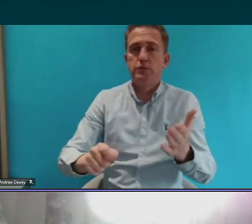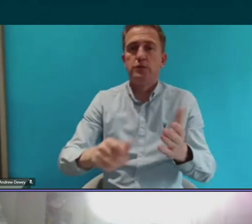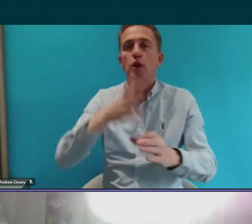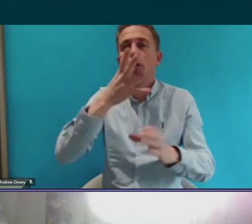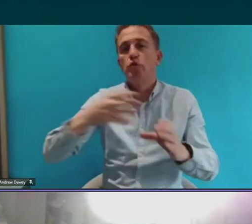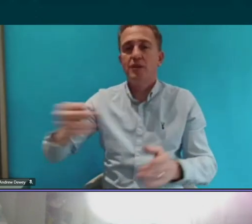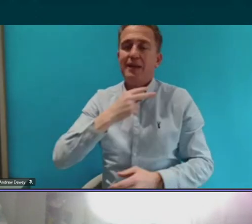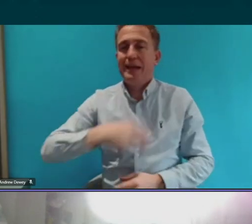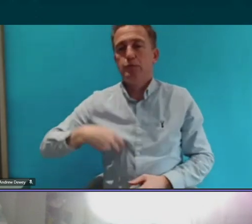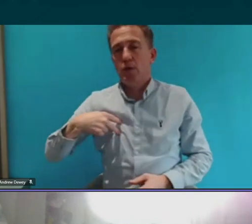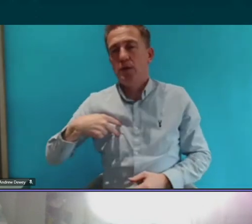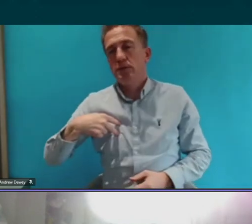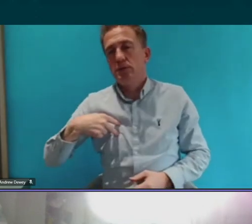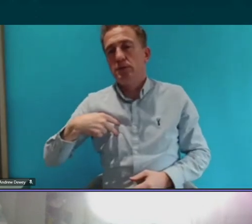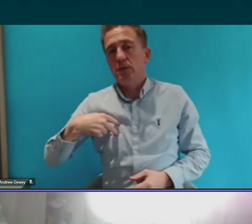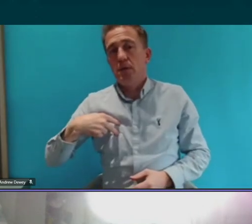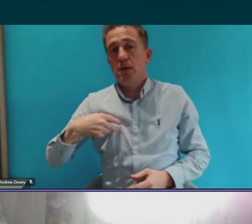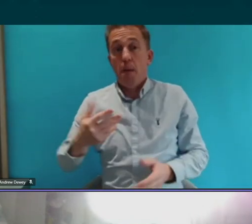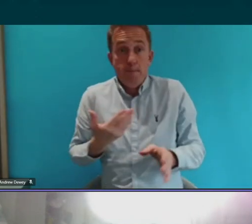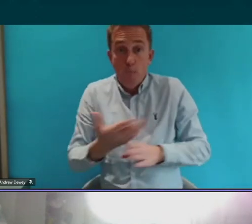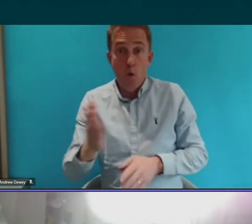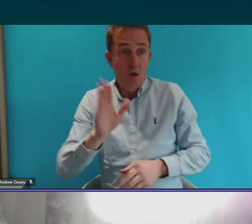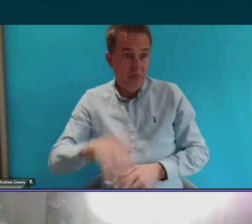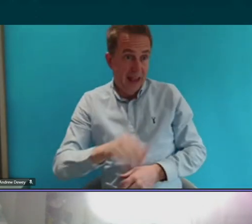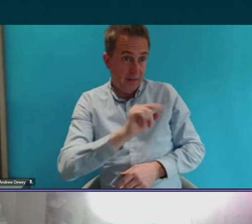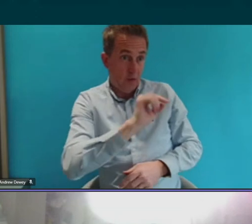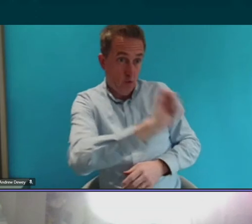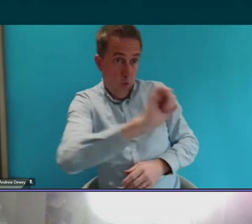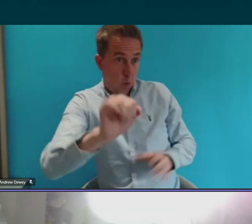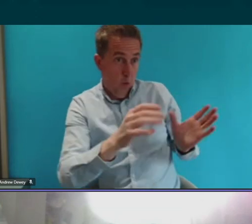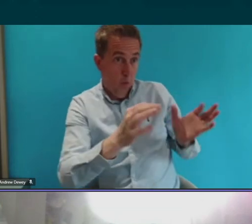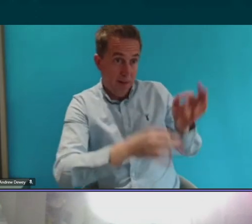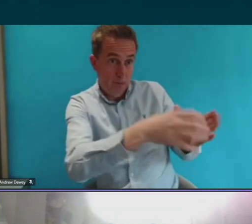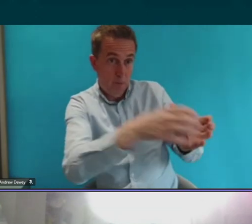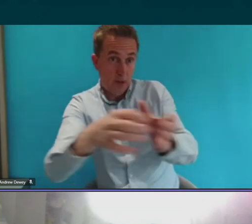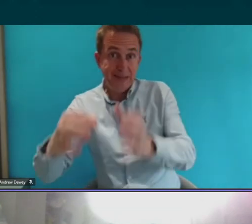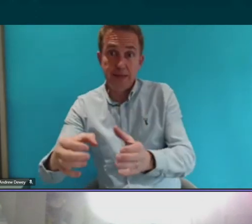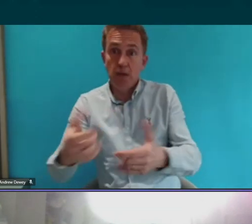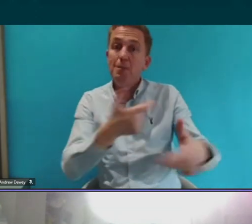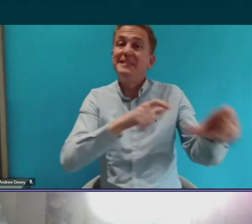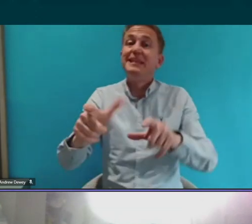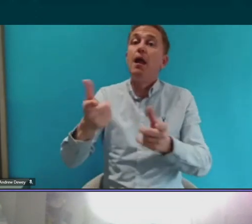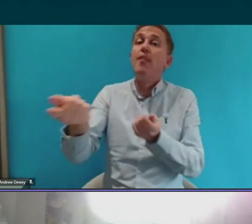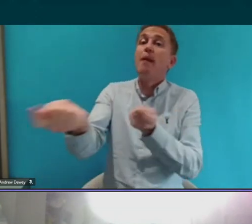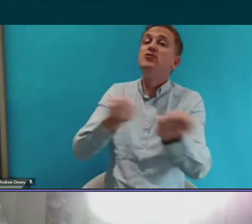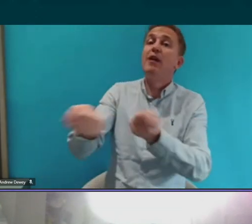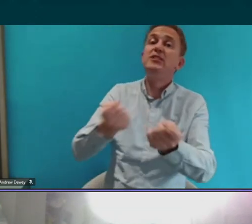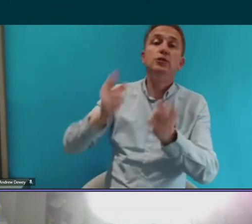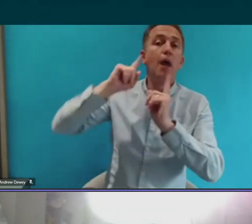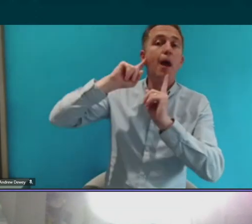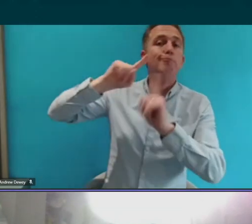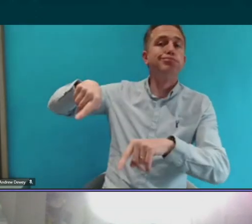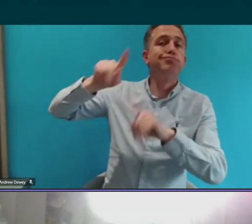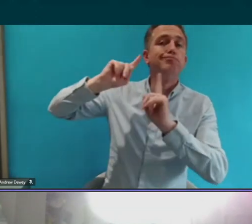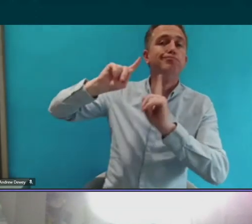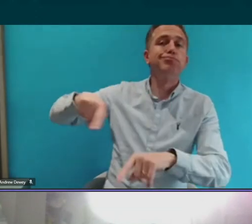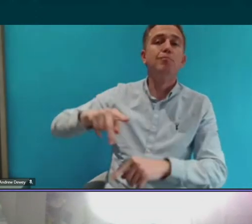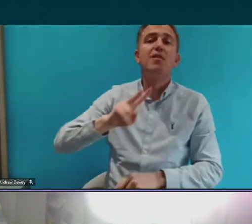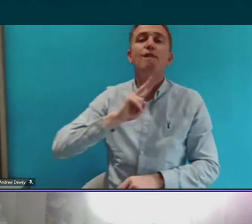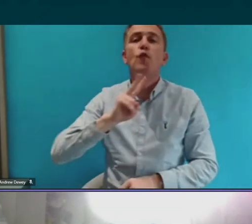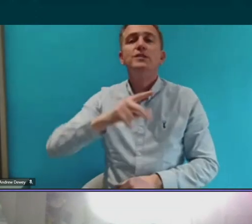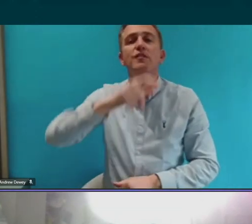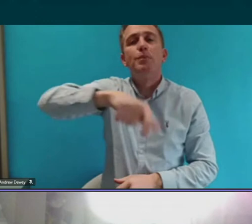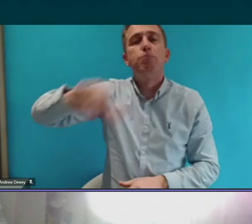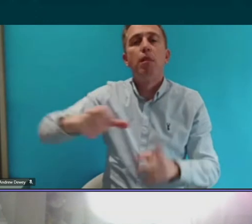then, you know, it's more of a majority than any other party. Yet the administration still refuses to listen to the voices of the people in Dumfries and